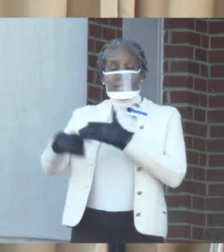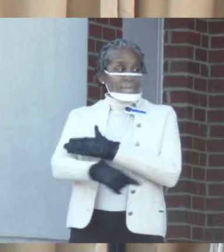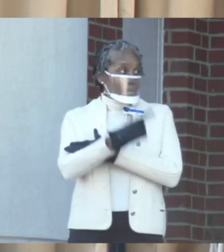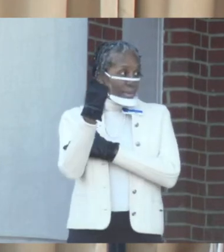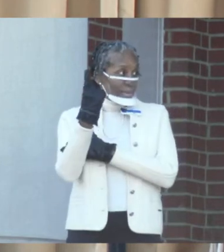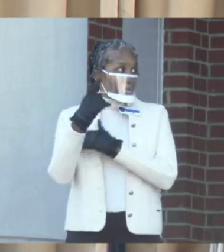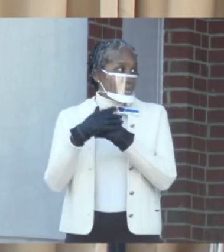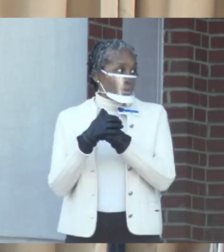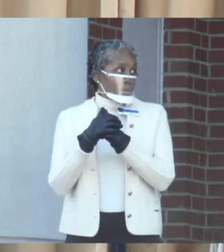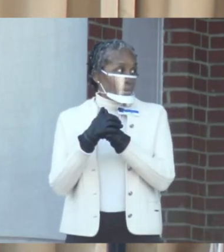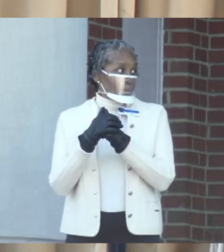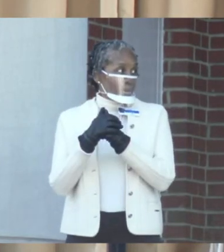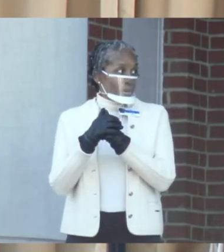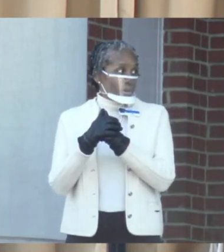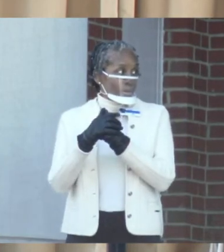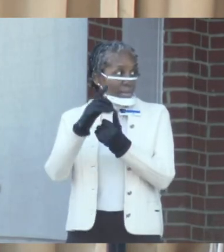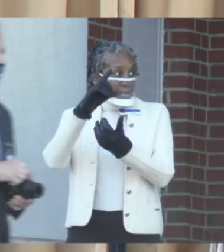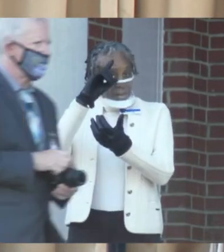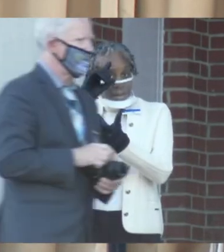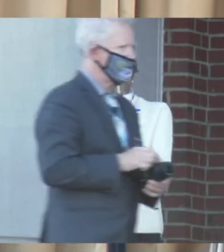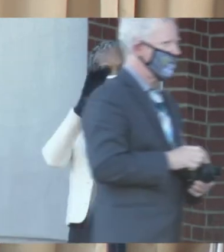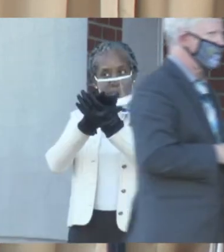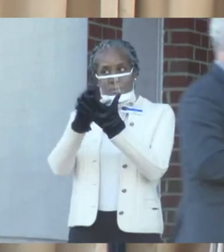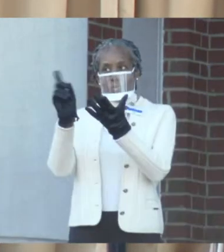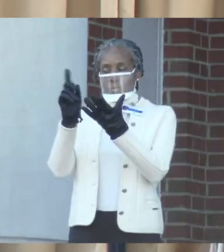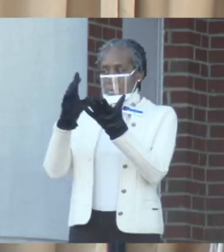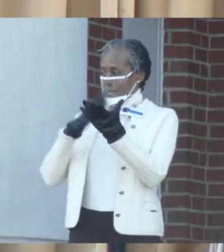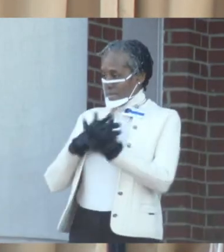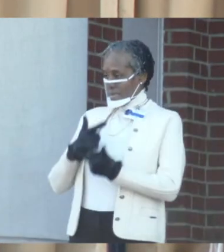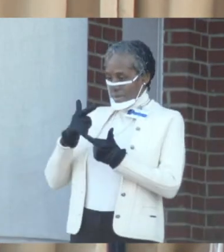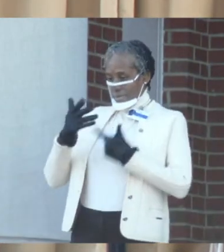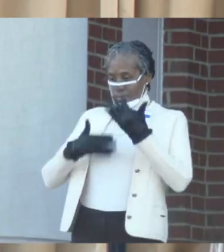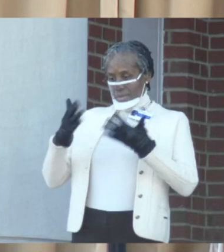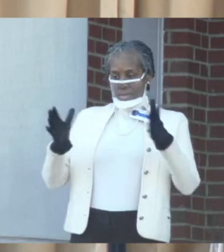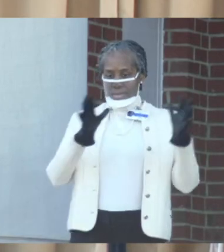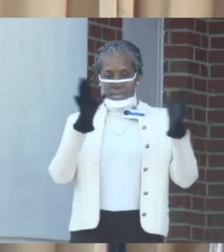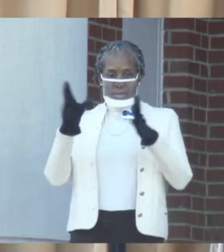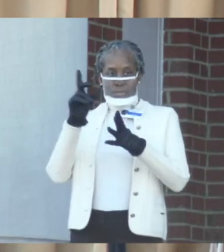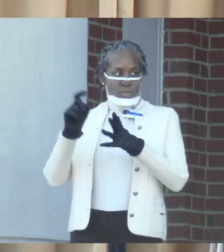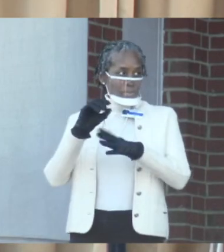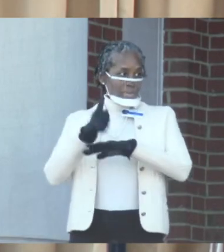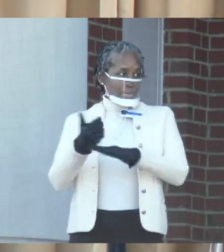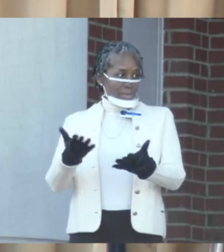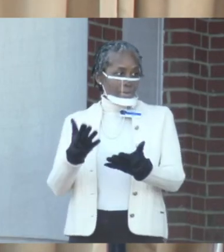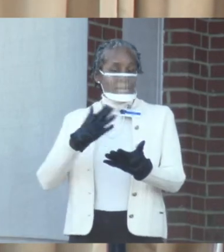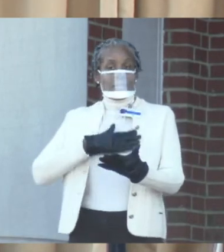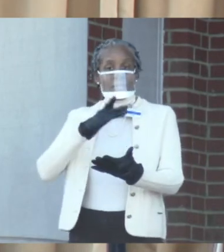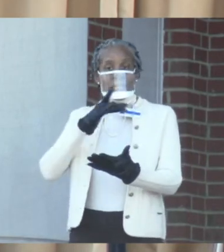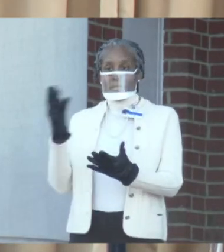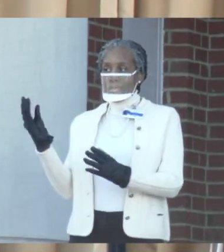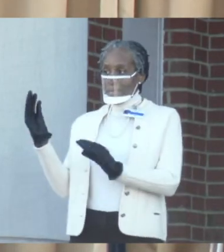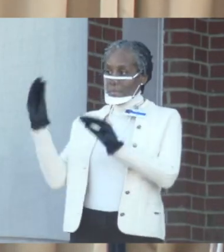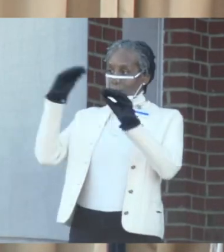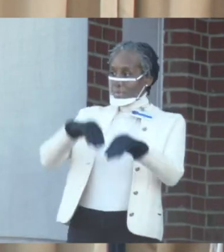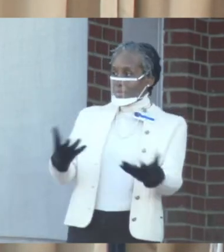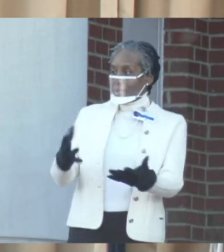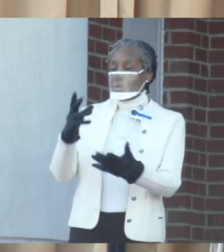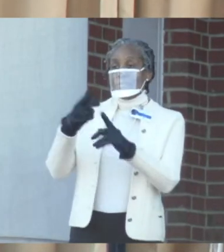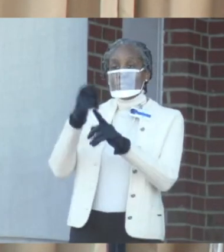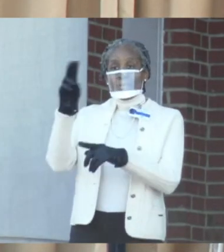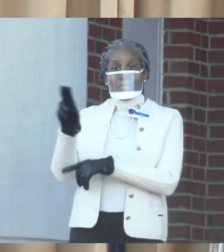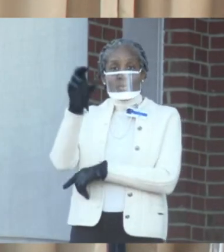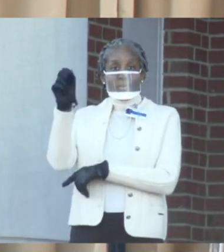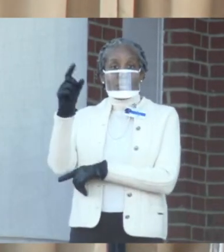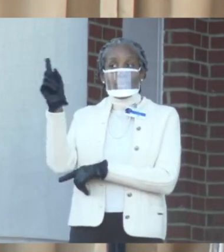you, I believe I'm right where I'm supposed to be. My mom came to the U.S. from across an ocean, from